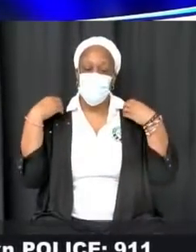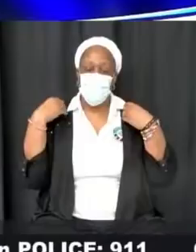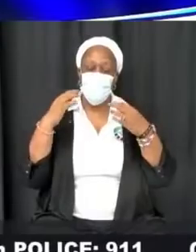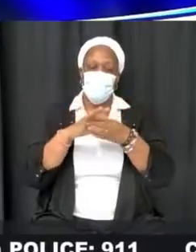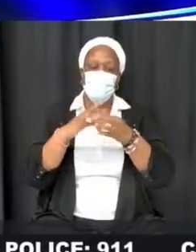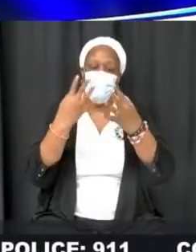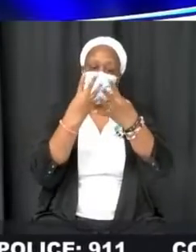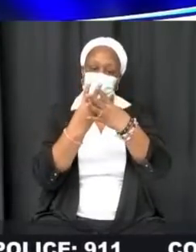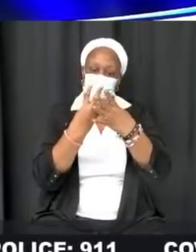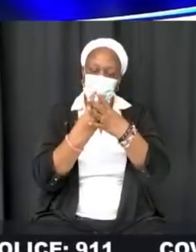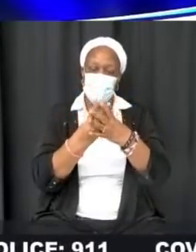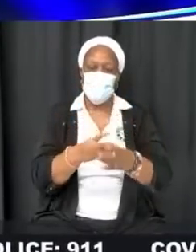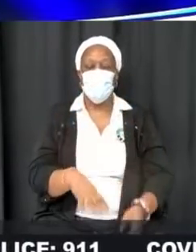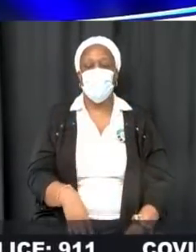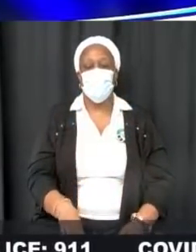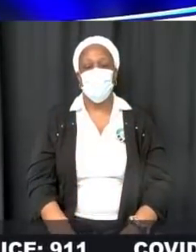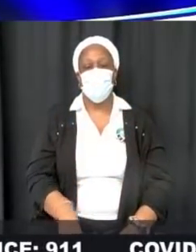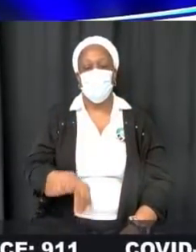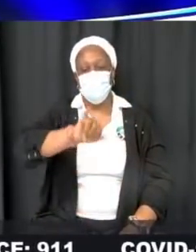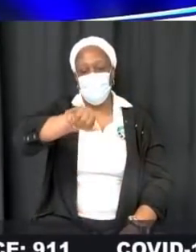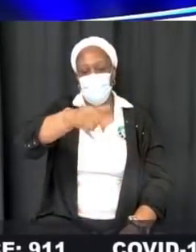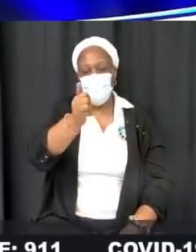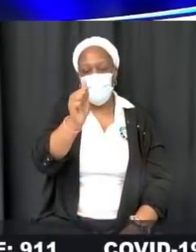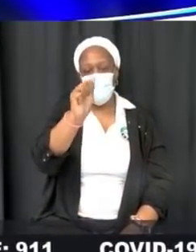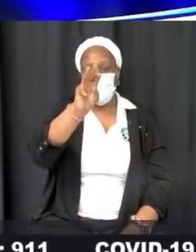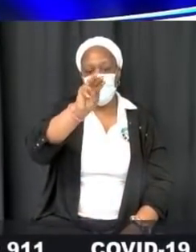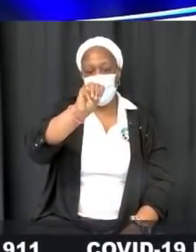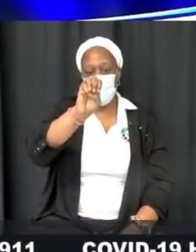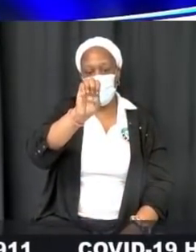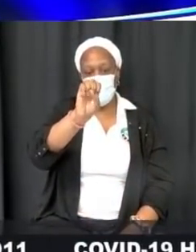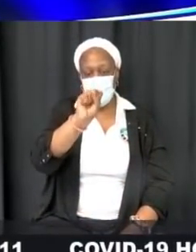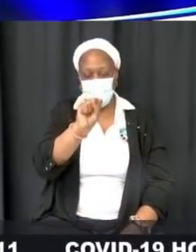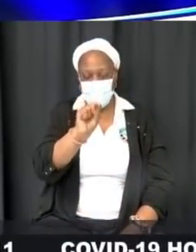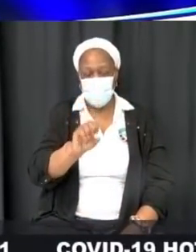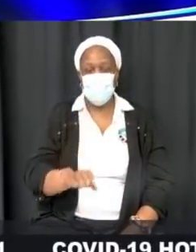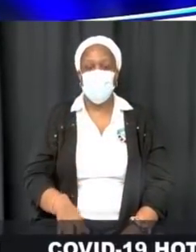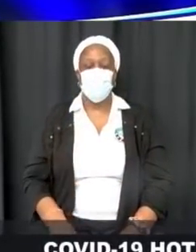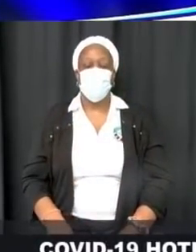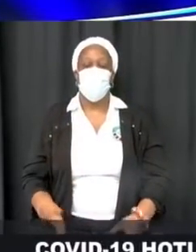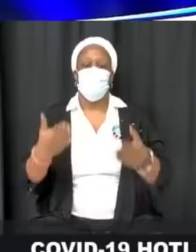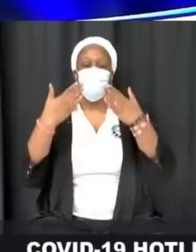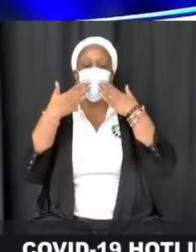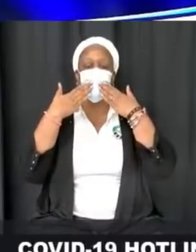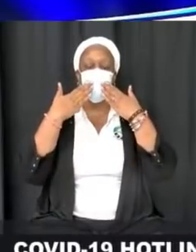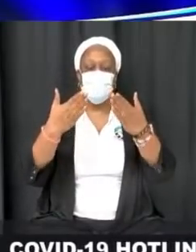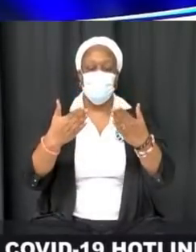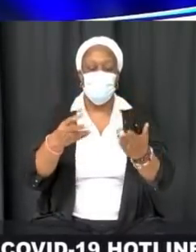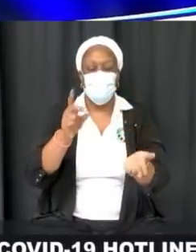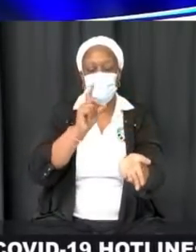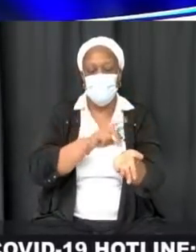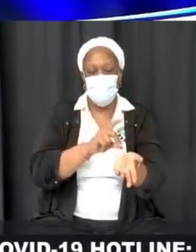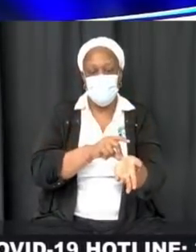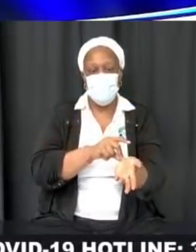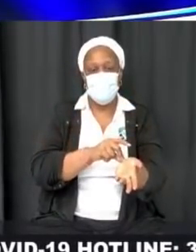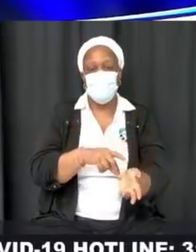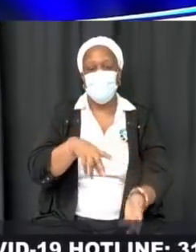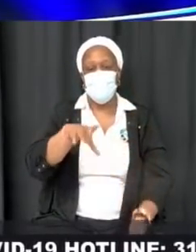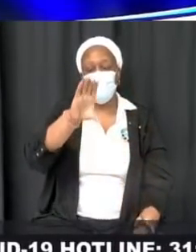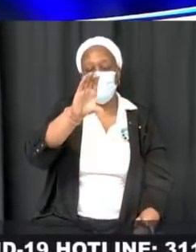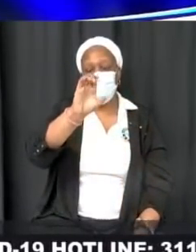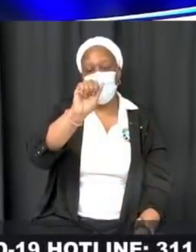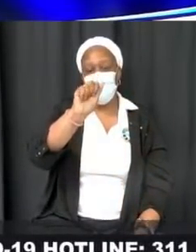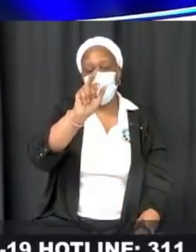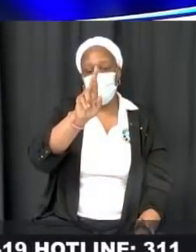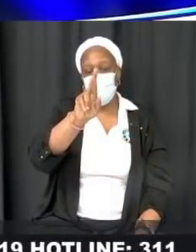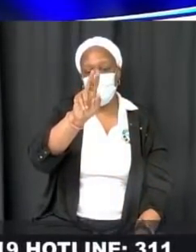Disaster Mitigation Council. We also thank Dr. Marissa Carty, who is the Public Relations Officer